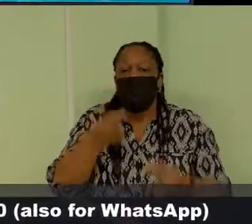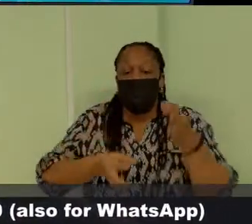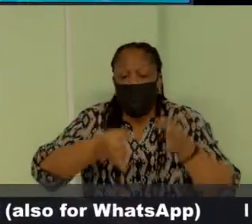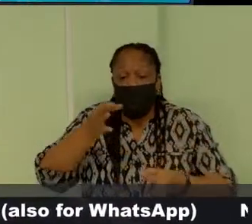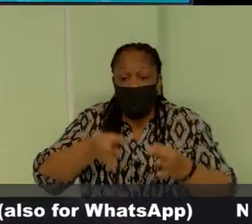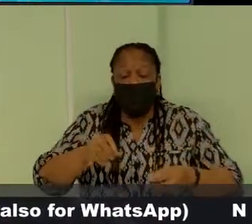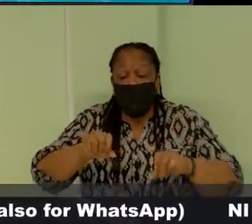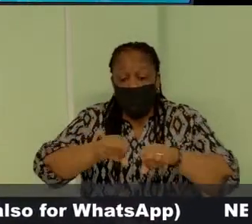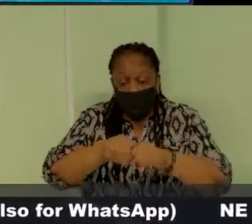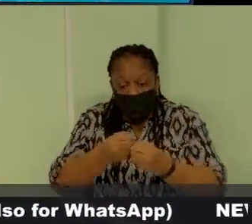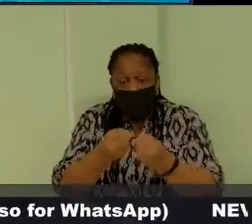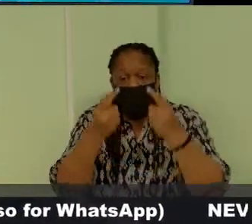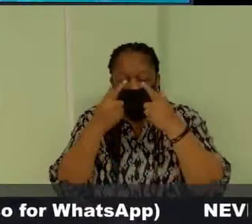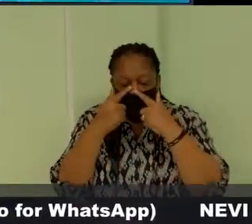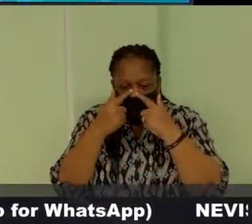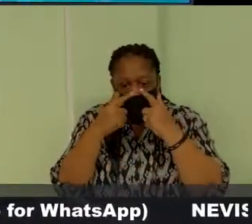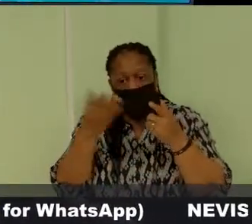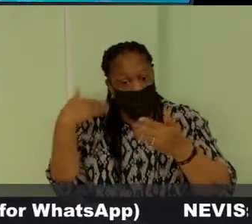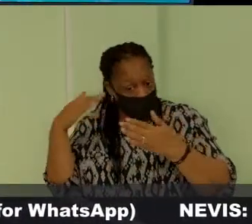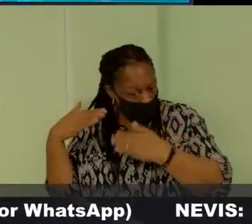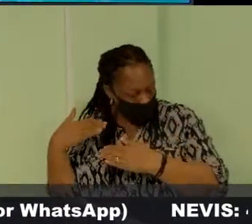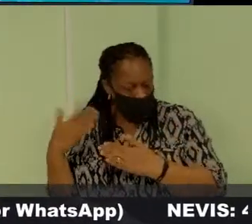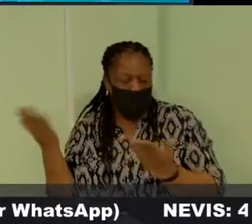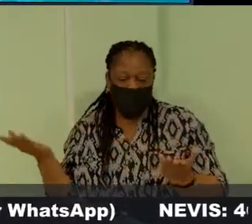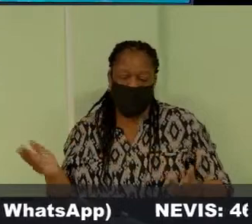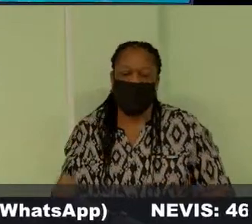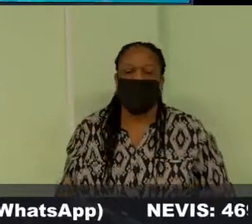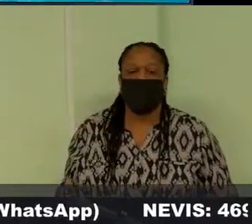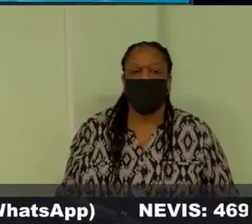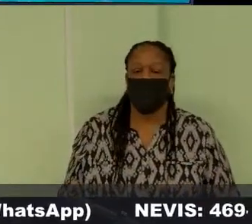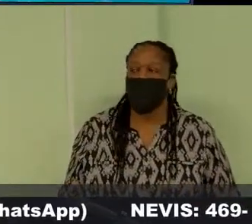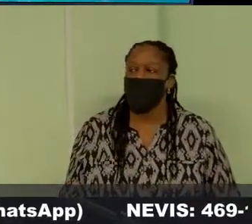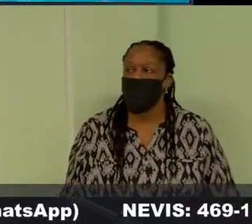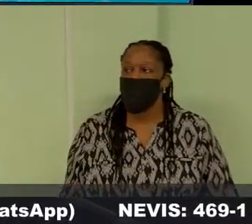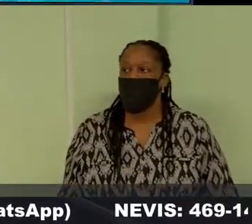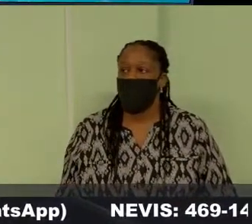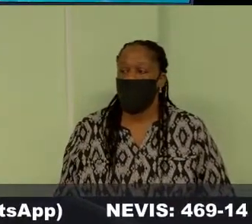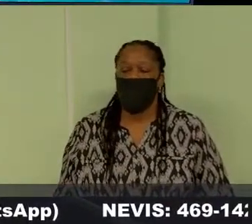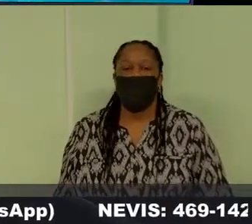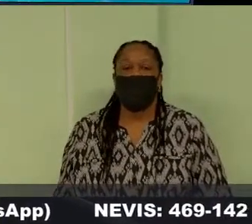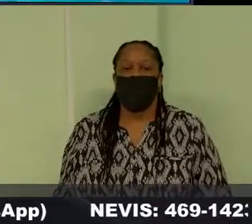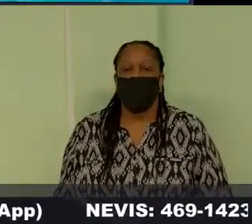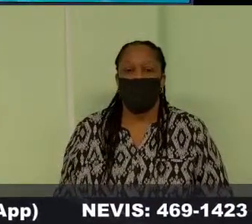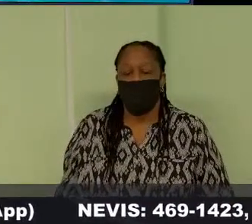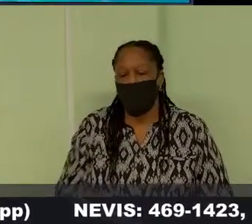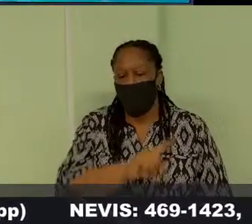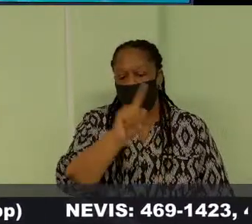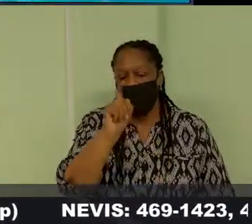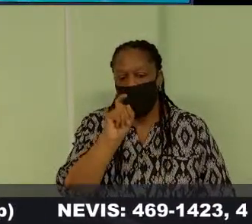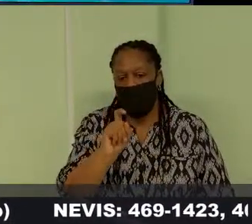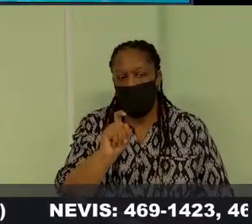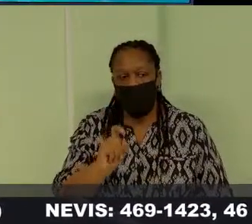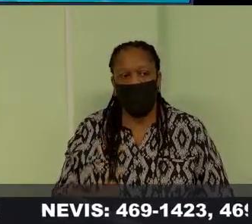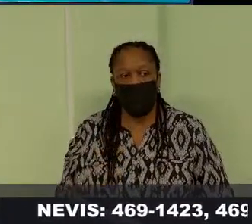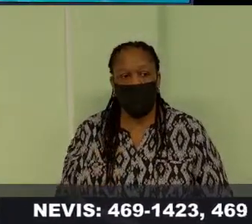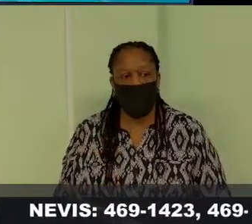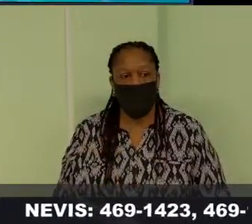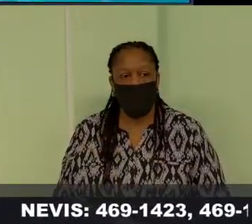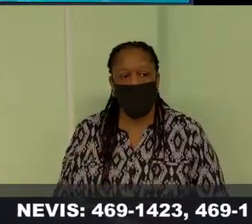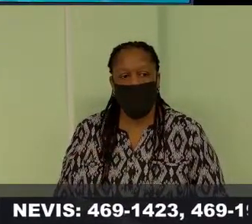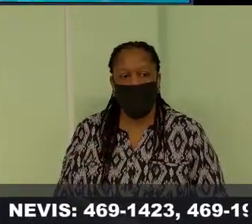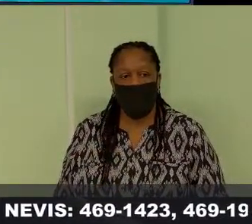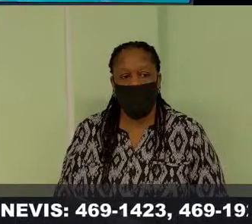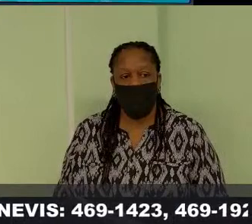Thank you, Dr. Wilkinson. The second question is from a Vaughan Radio for